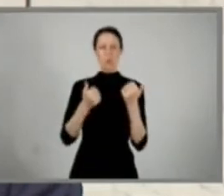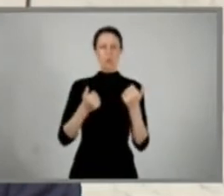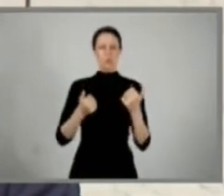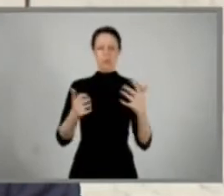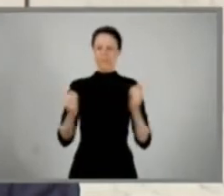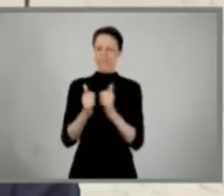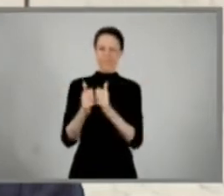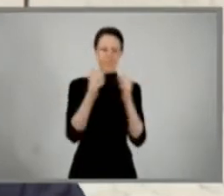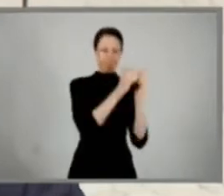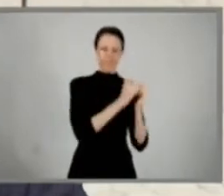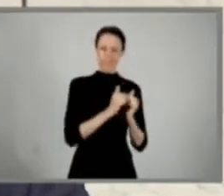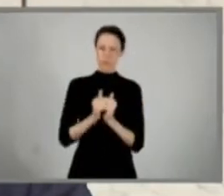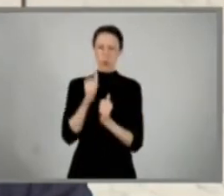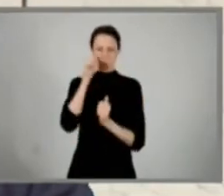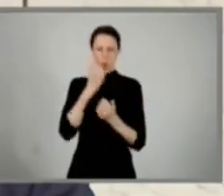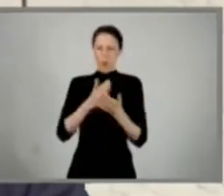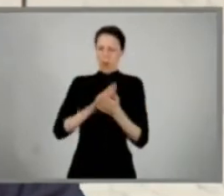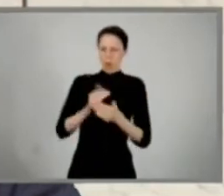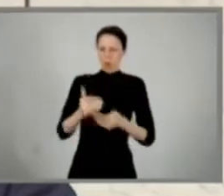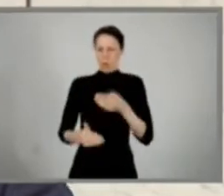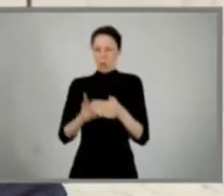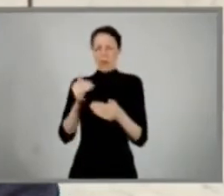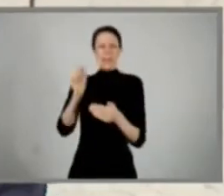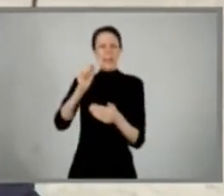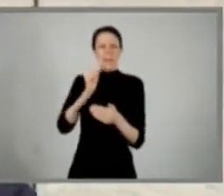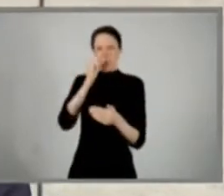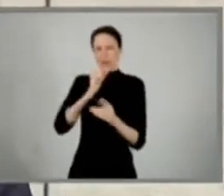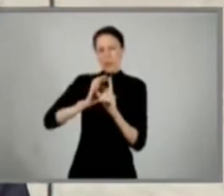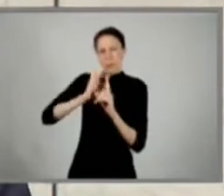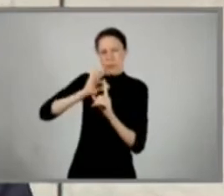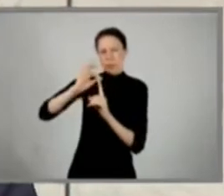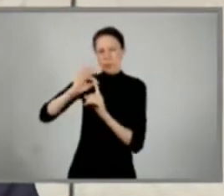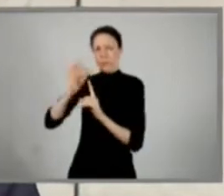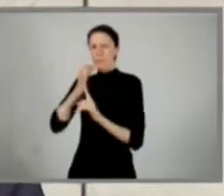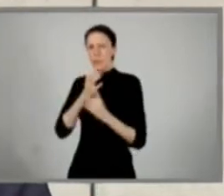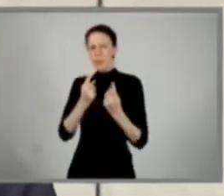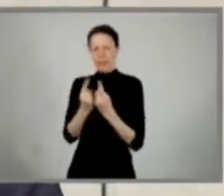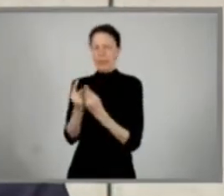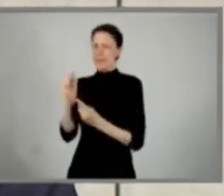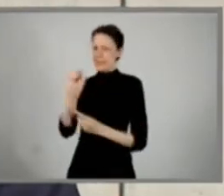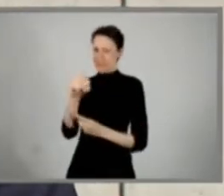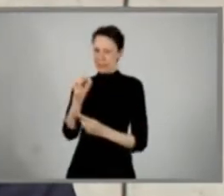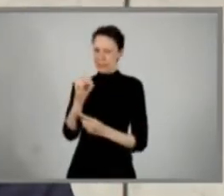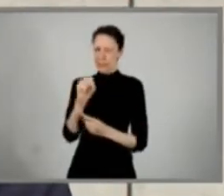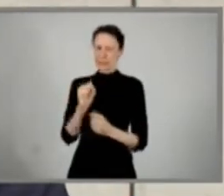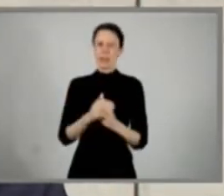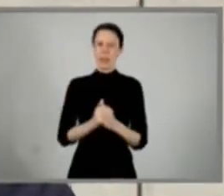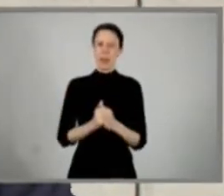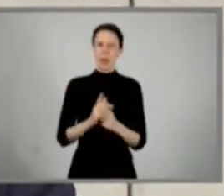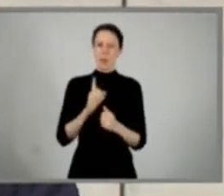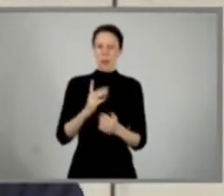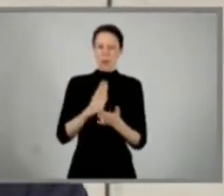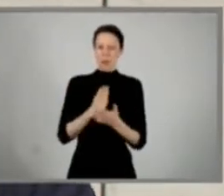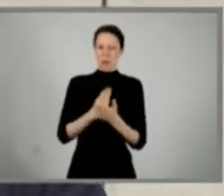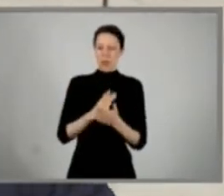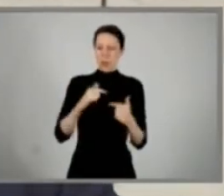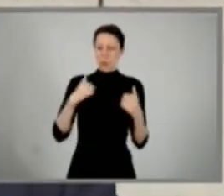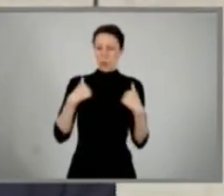improved, and particularly around some of the governance issues that sit above that. But the last thing we want to do as Premiers, Chief Ministers and Prime